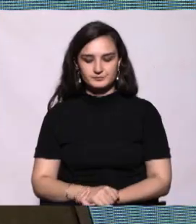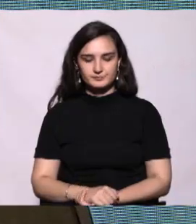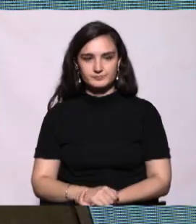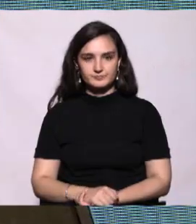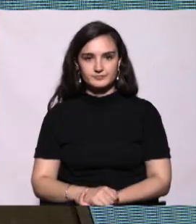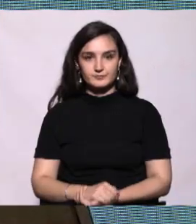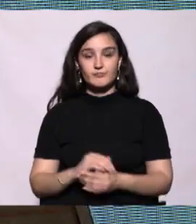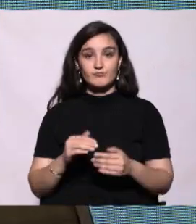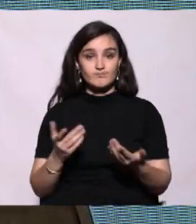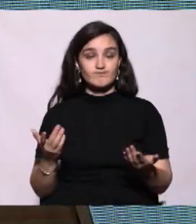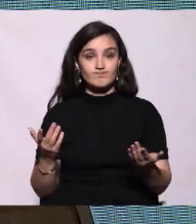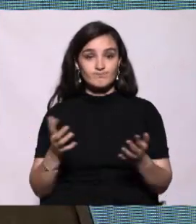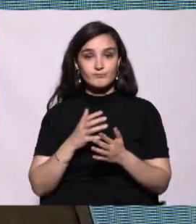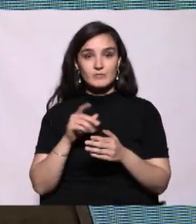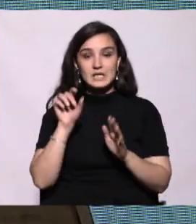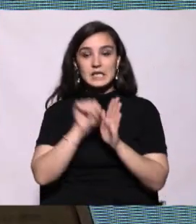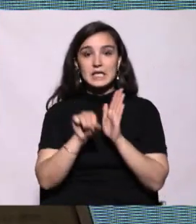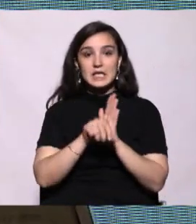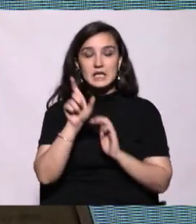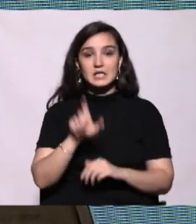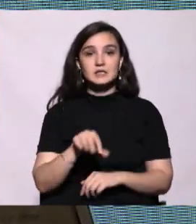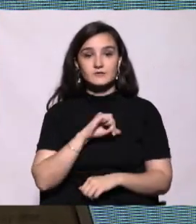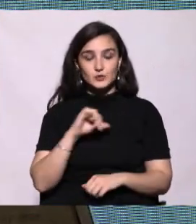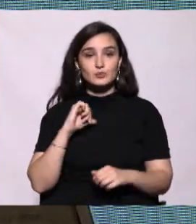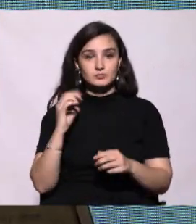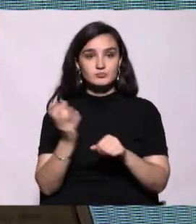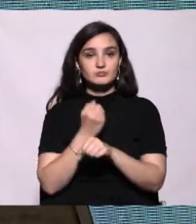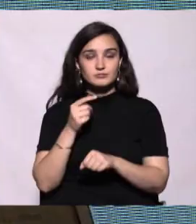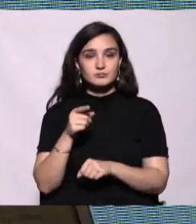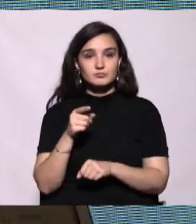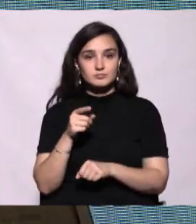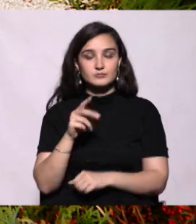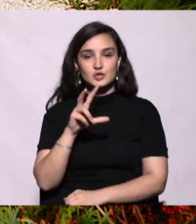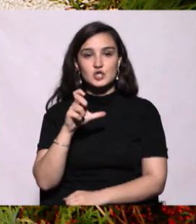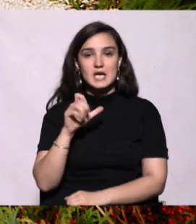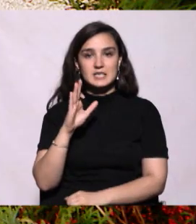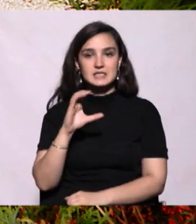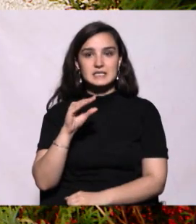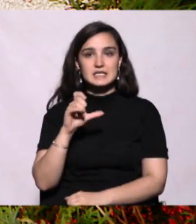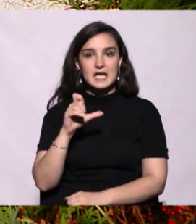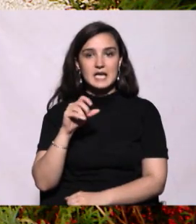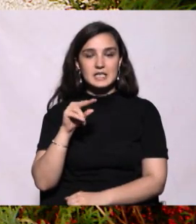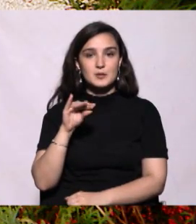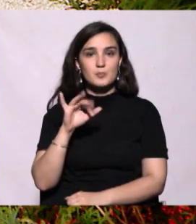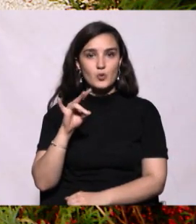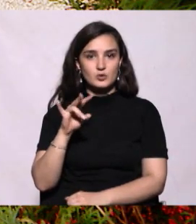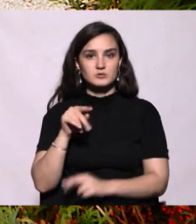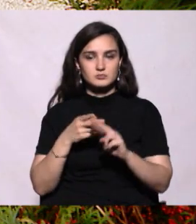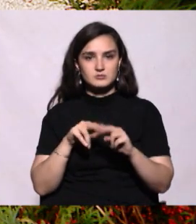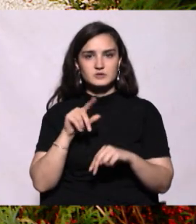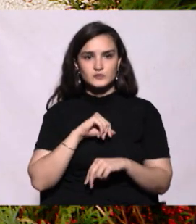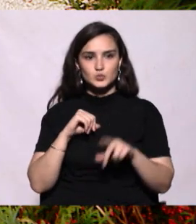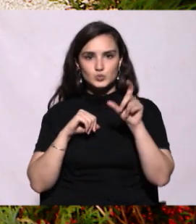Now, Holmes finds out that the killer is a fellow named Jack Stapleton, and it turns out that he